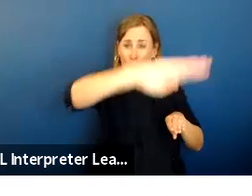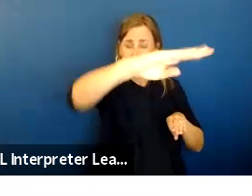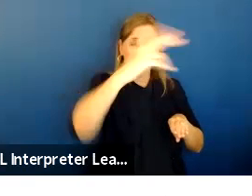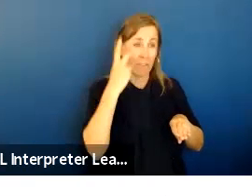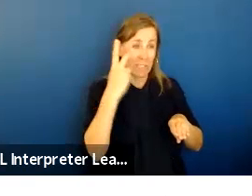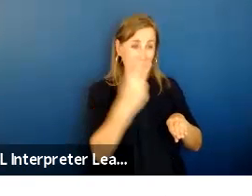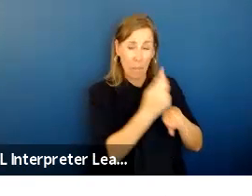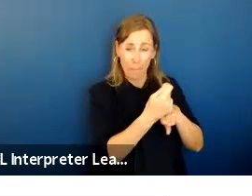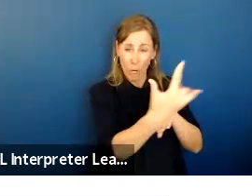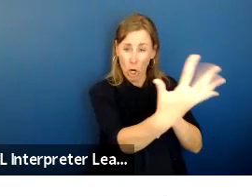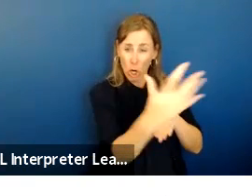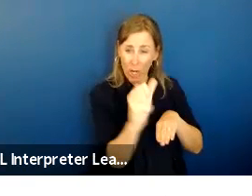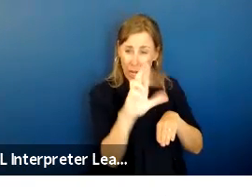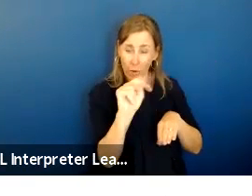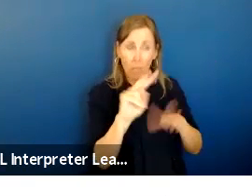you're at risk for flooding.